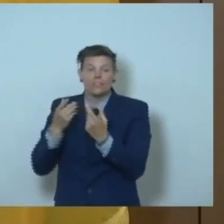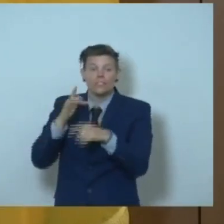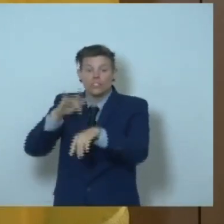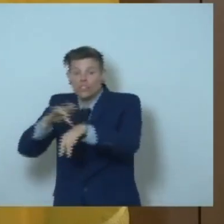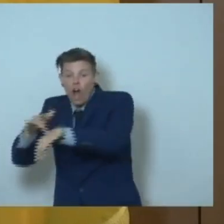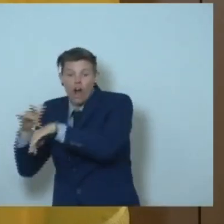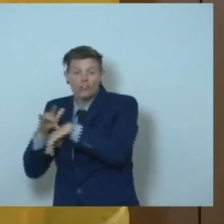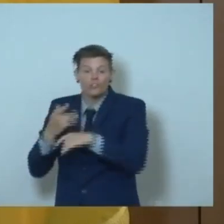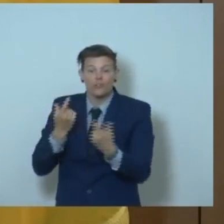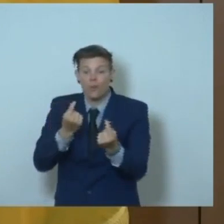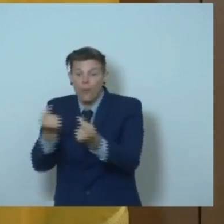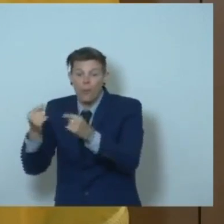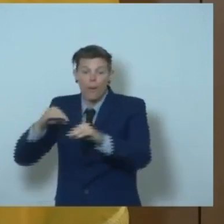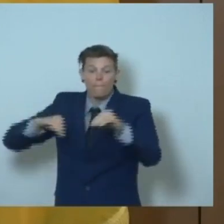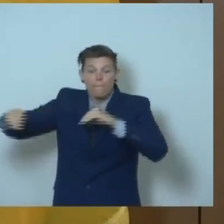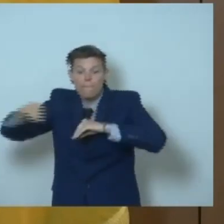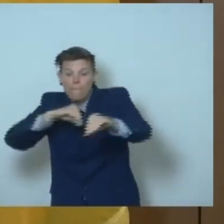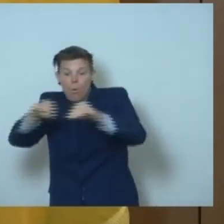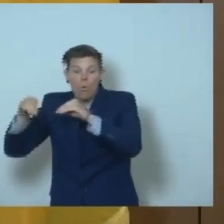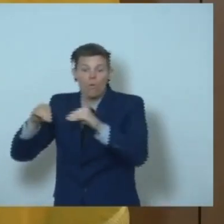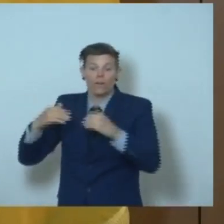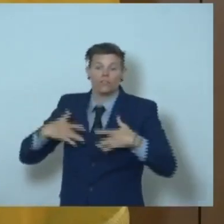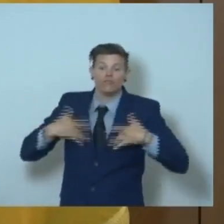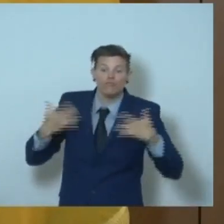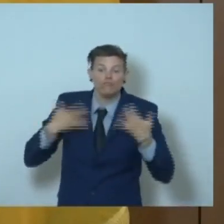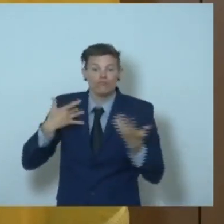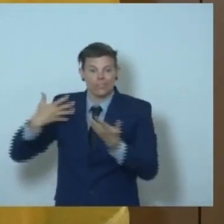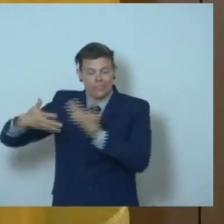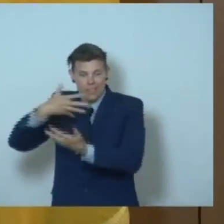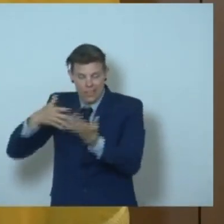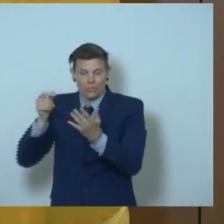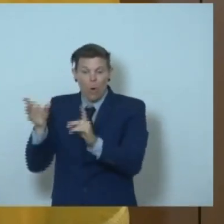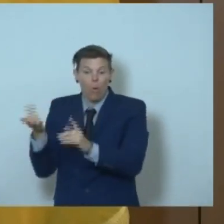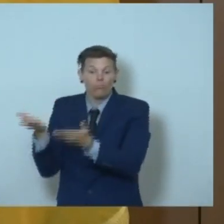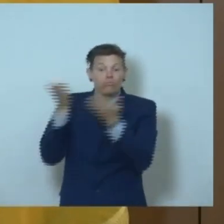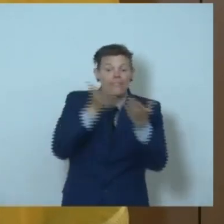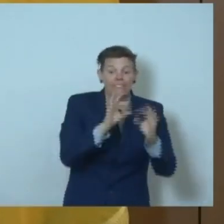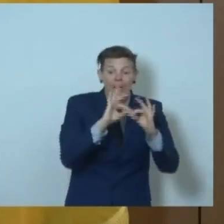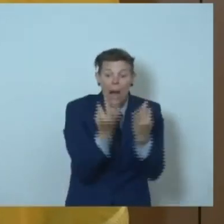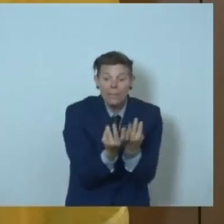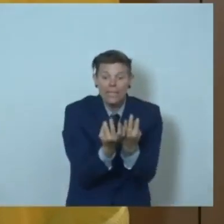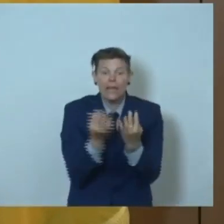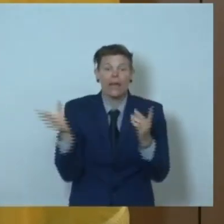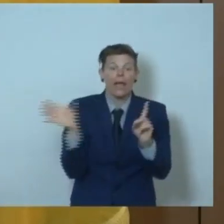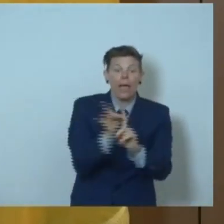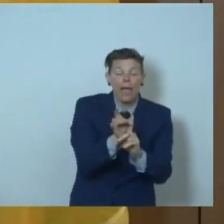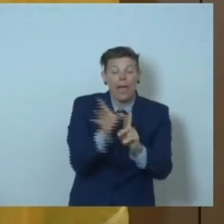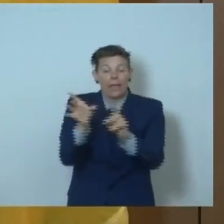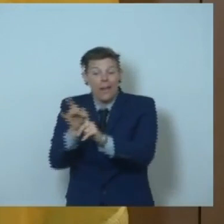That includes gaming. And we've really worked hard to recommend that. I think June is too early.